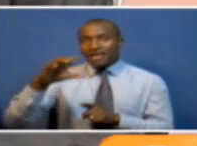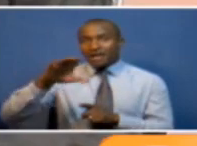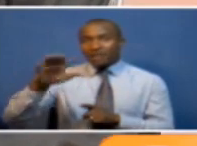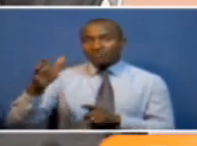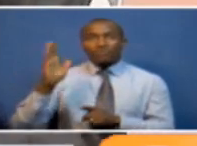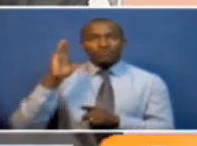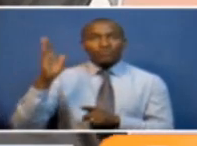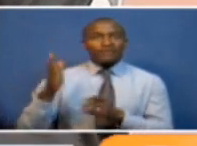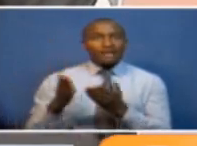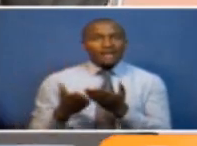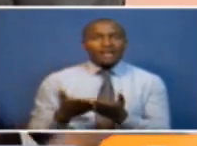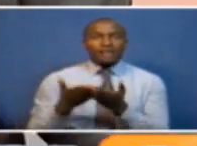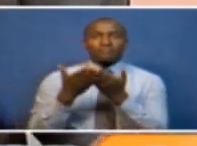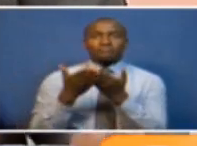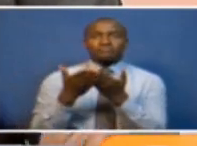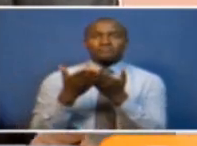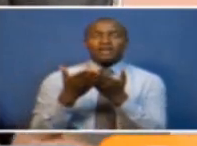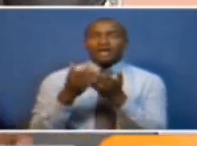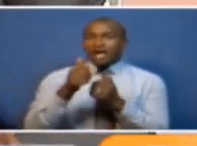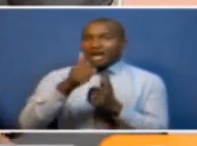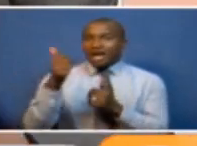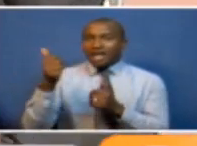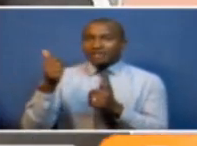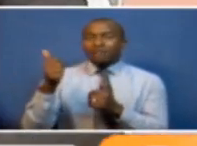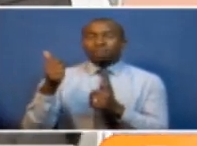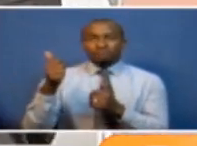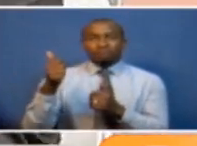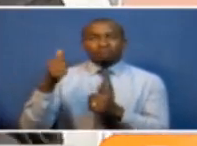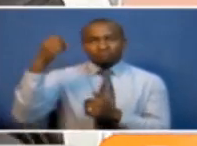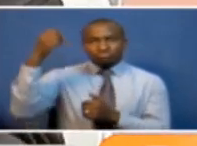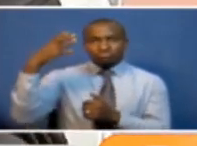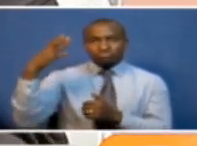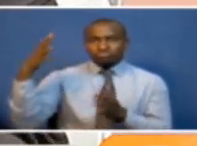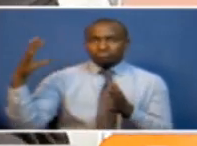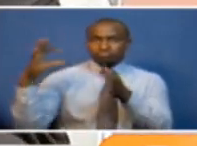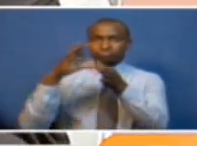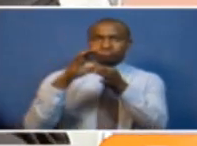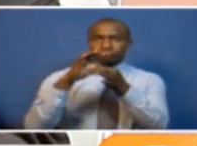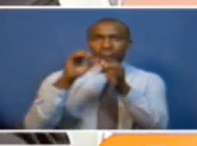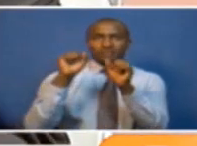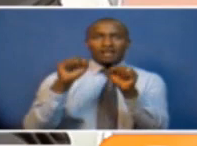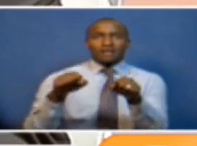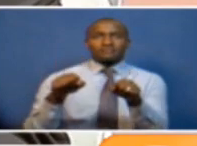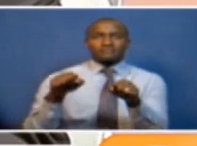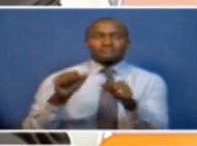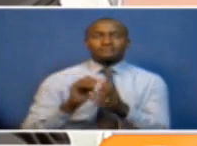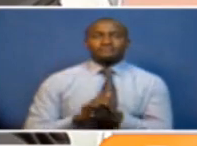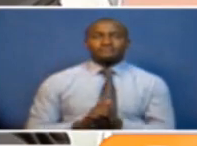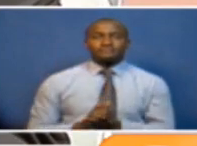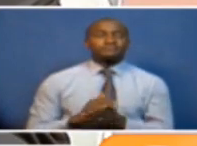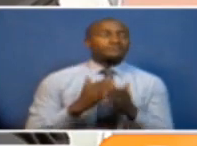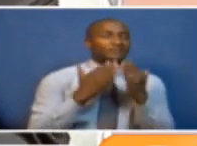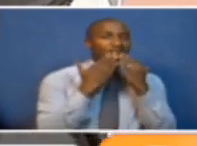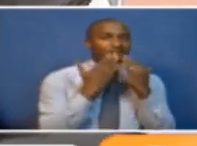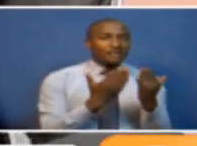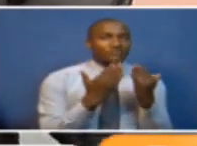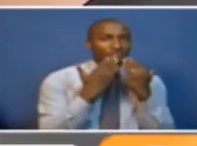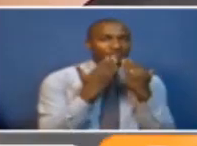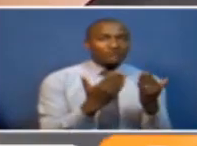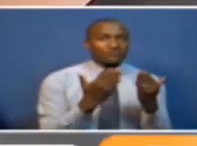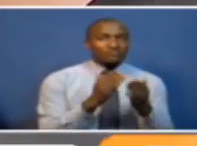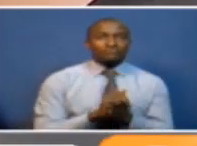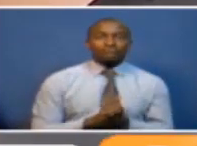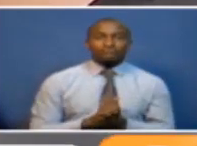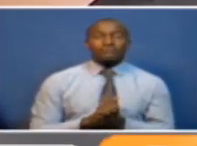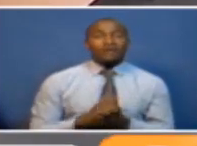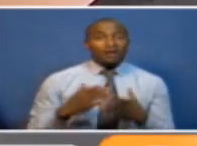creates an opportunity for other power projects to be connected into that line. Absolutely. Great. Thank you so much for your time. Thank you. And of course, Kenyans